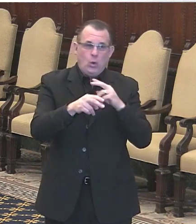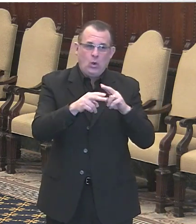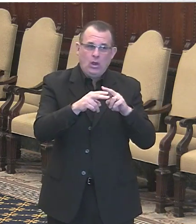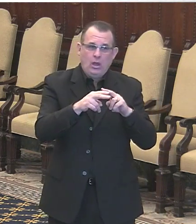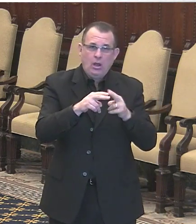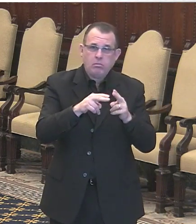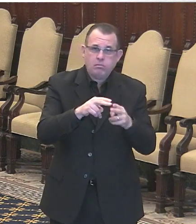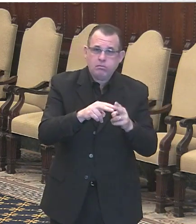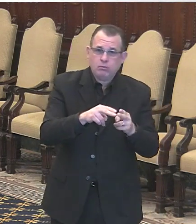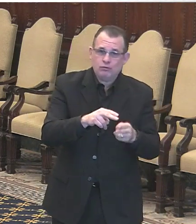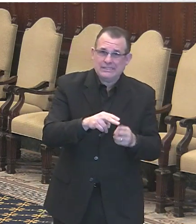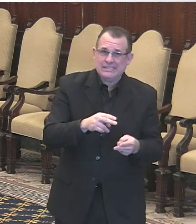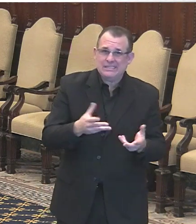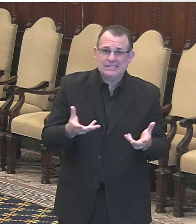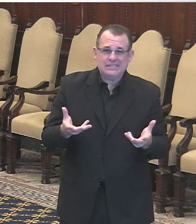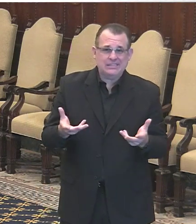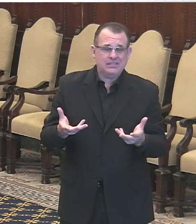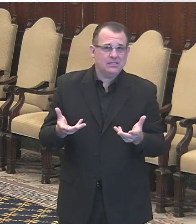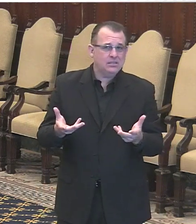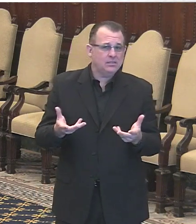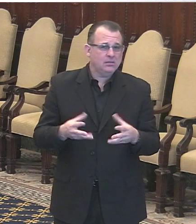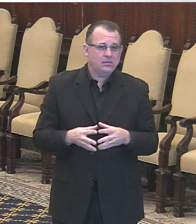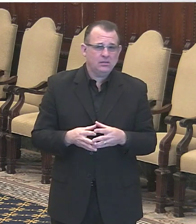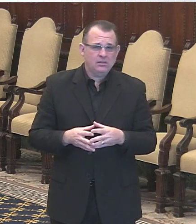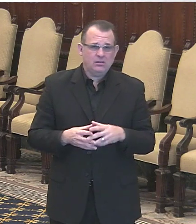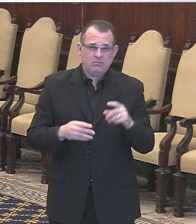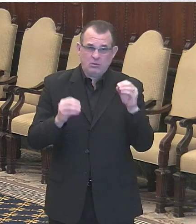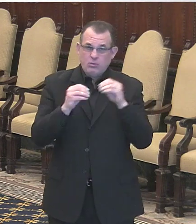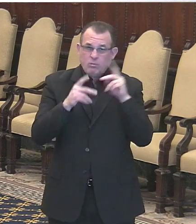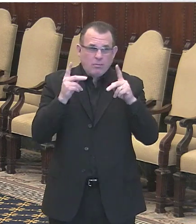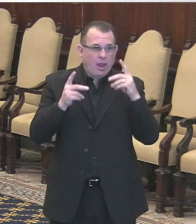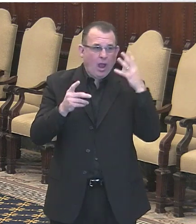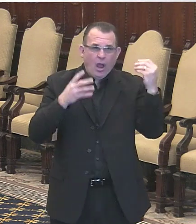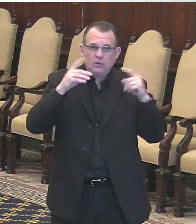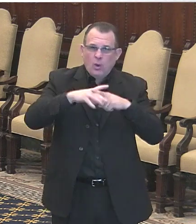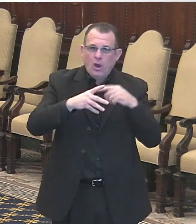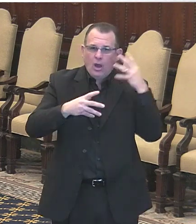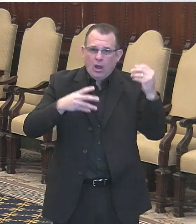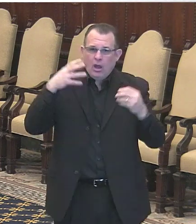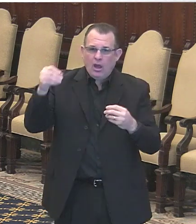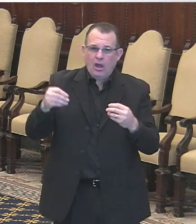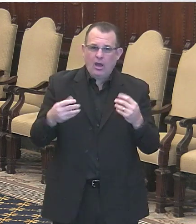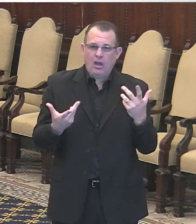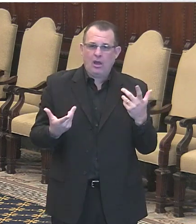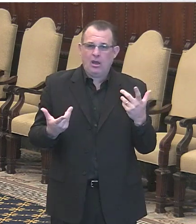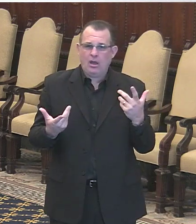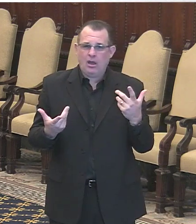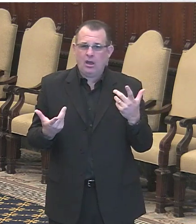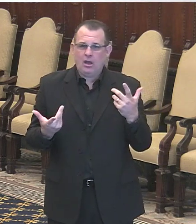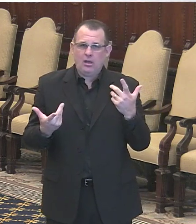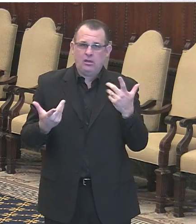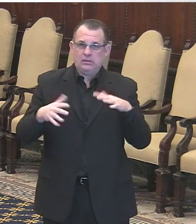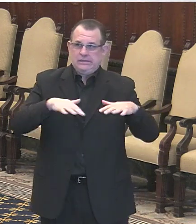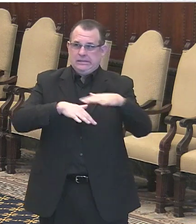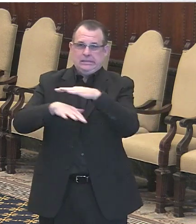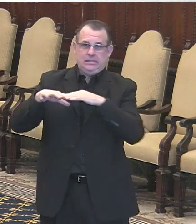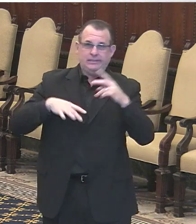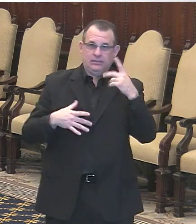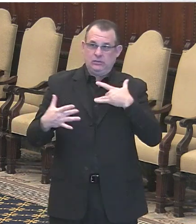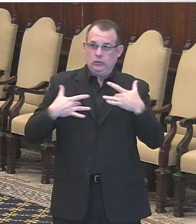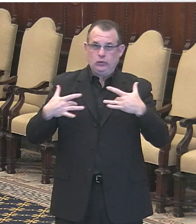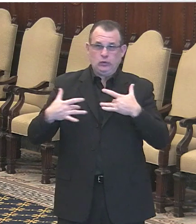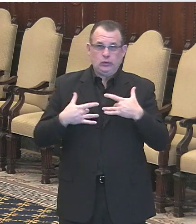with reports of more folks going out because the weather is being nice, is there any reason to doubt the optimistic direction